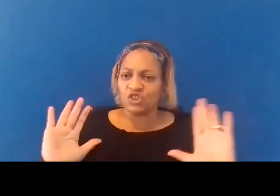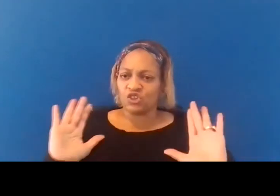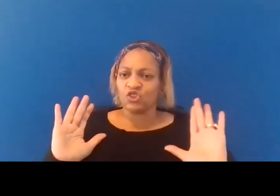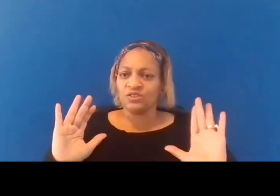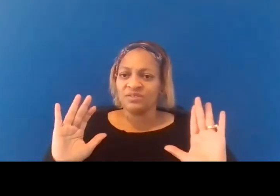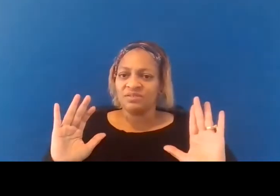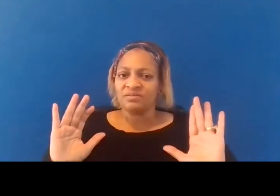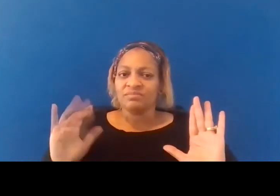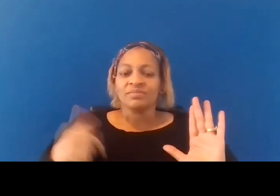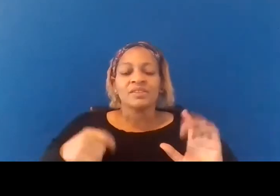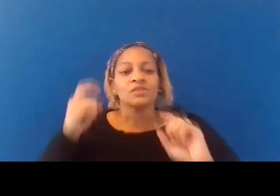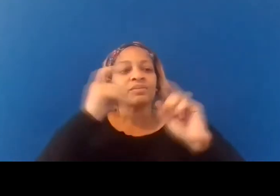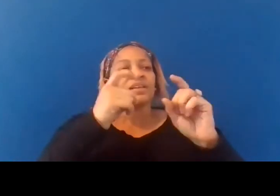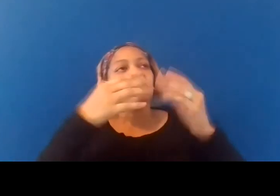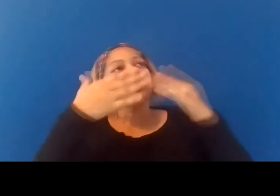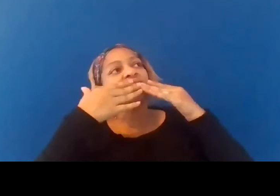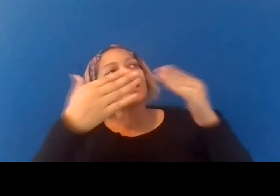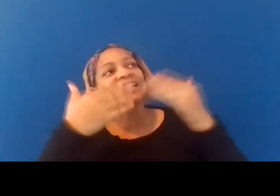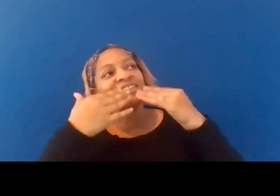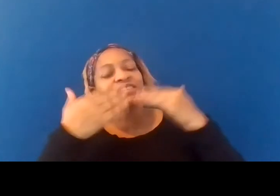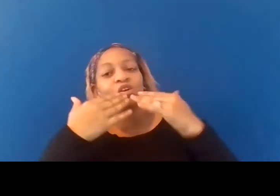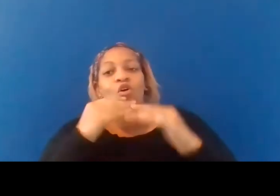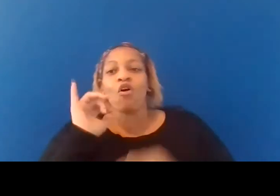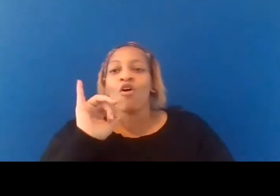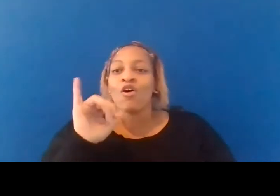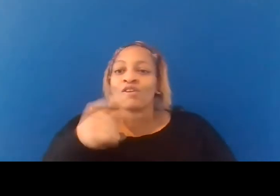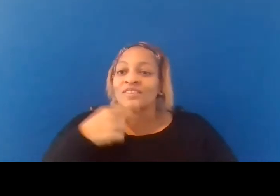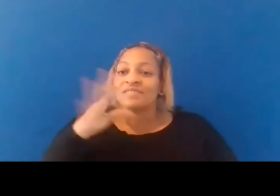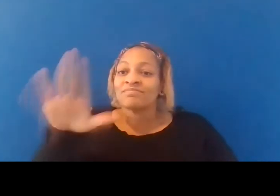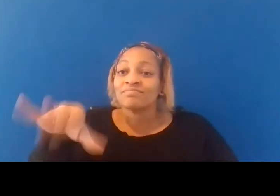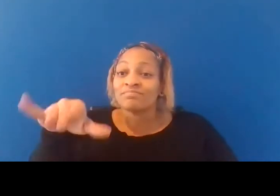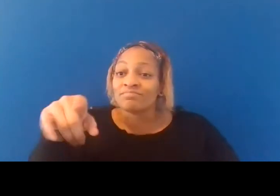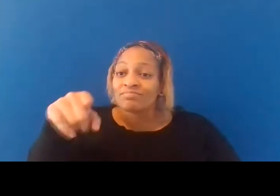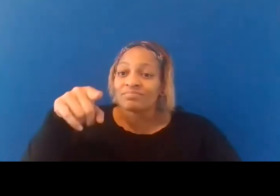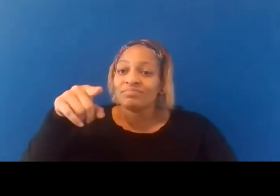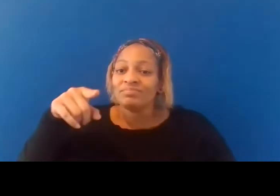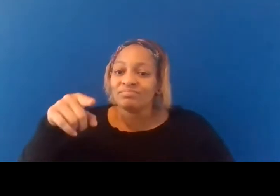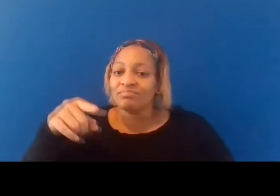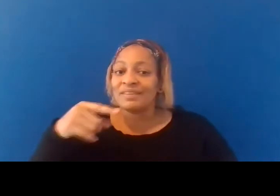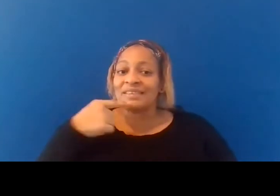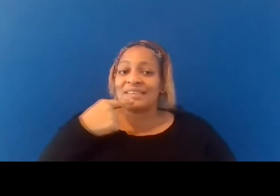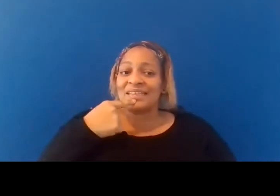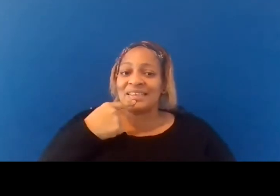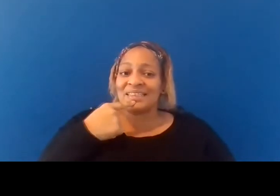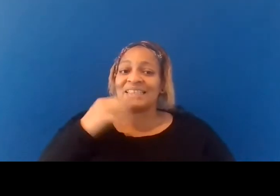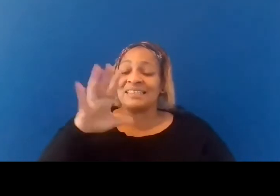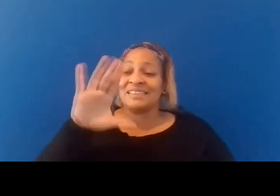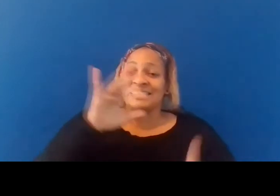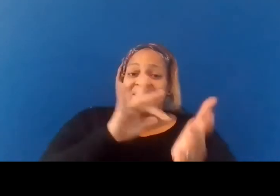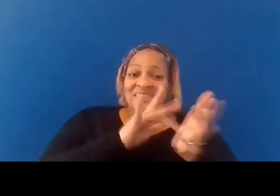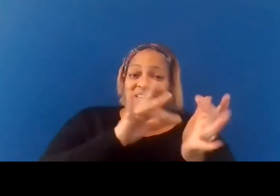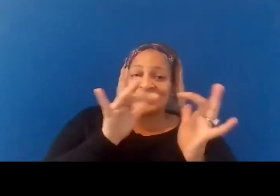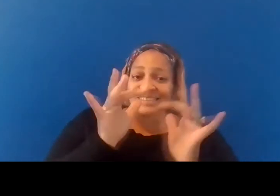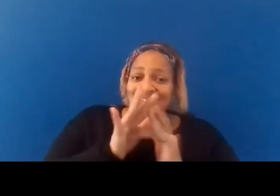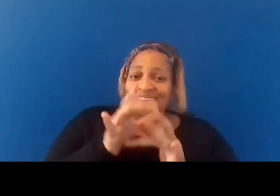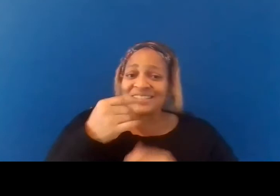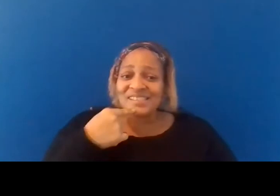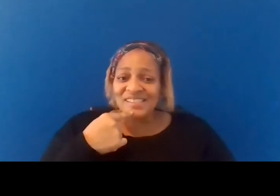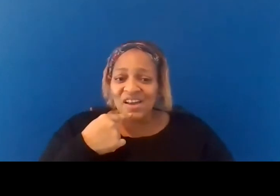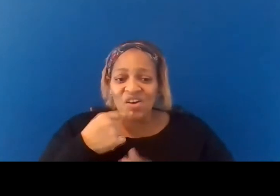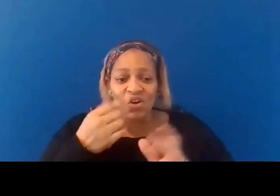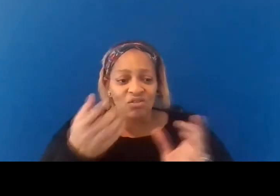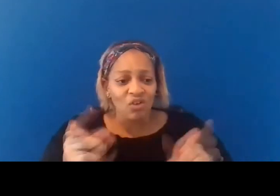I'm already giving thanks. Oh, check this out. But didn't Yeshua, Jesus, also say,